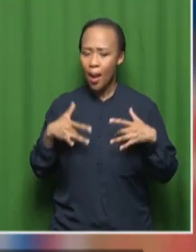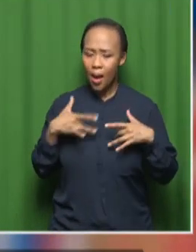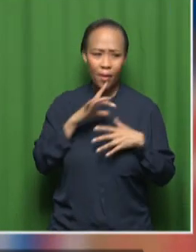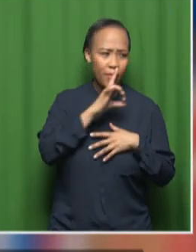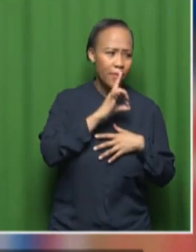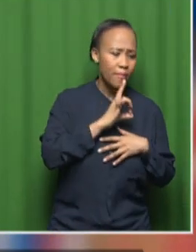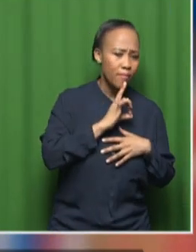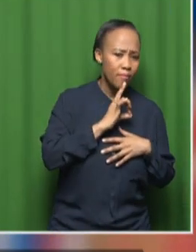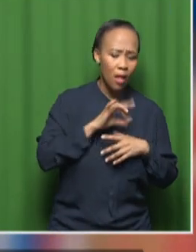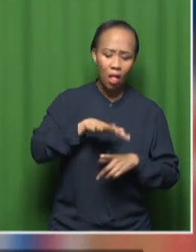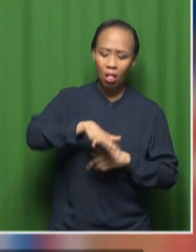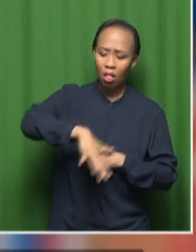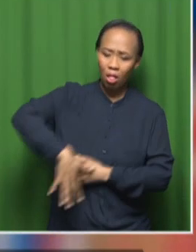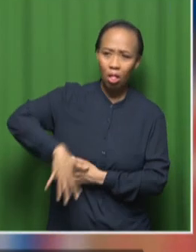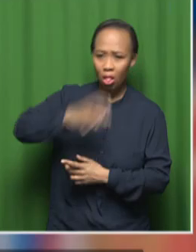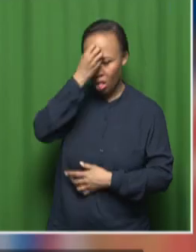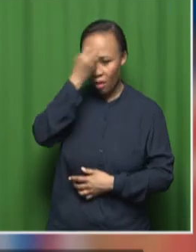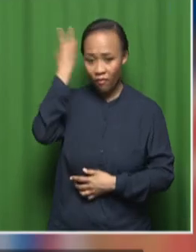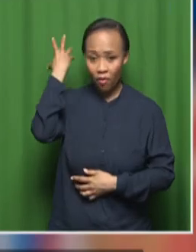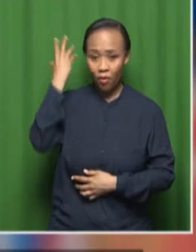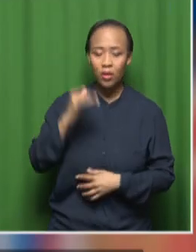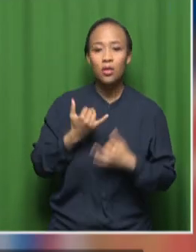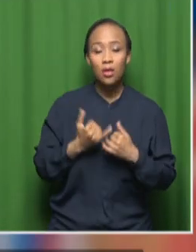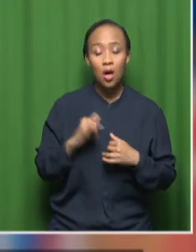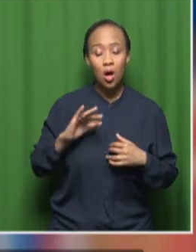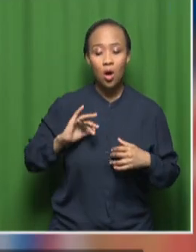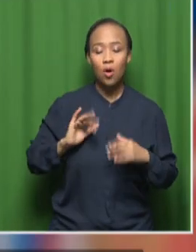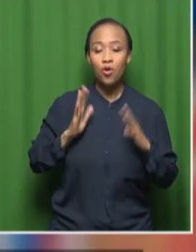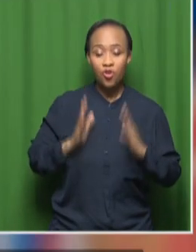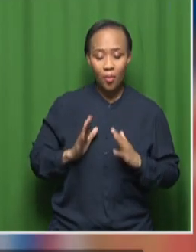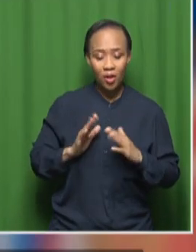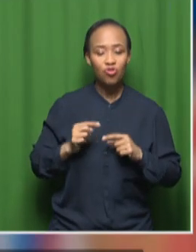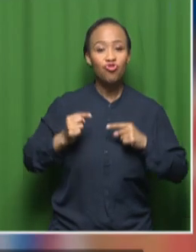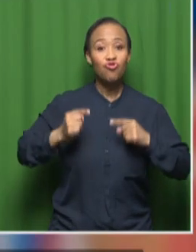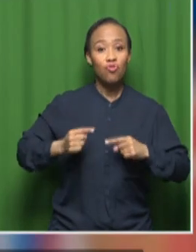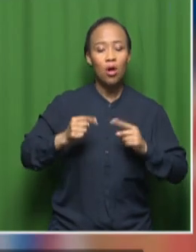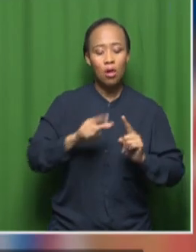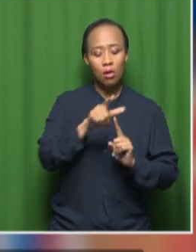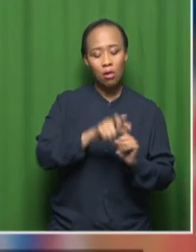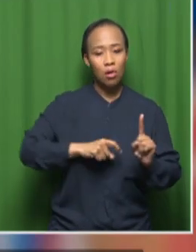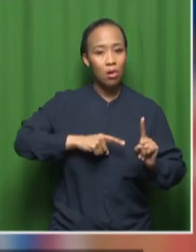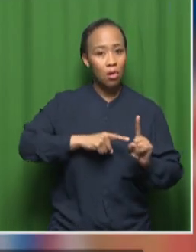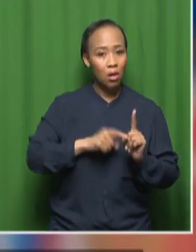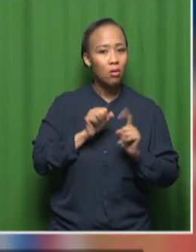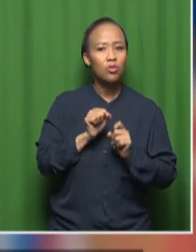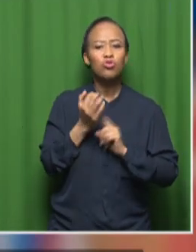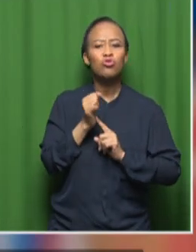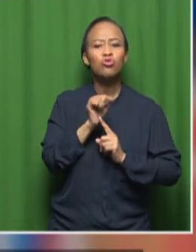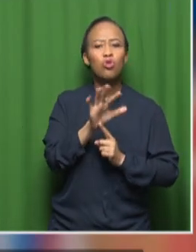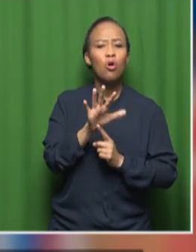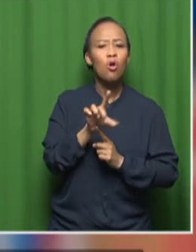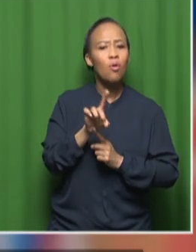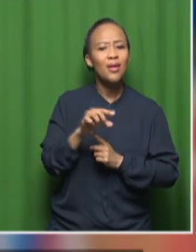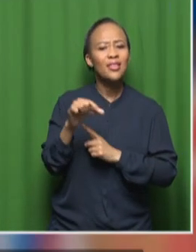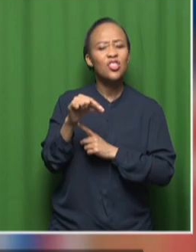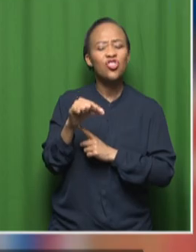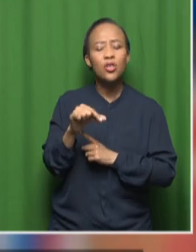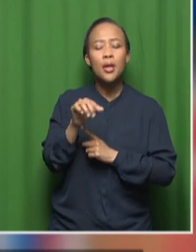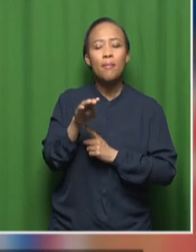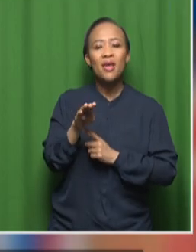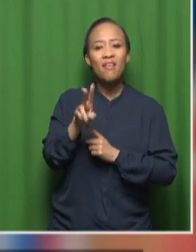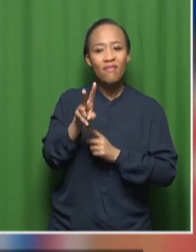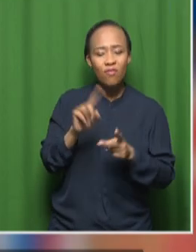and forgotten. Through the tapestry of human struggle, Nakhane exposes the harsh realities of gender-based violence,